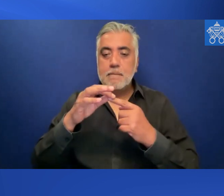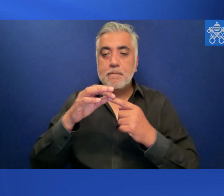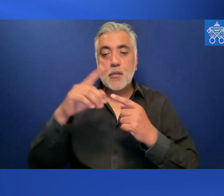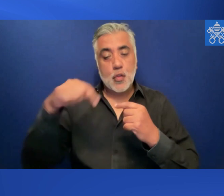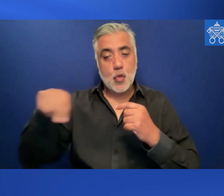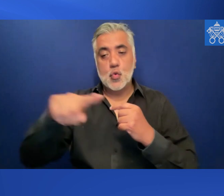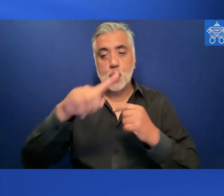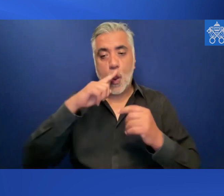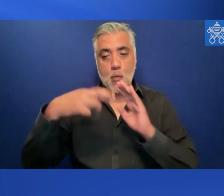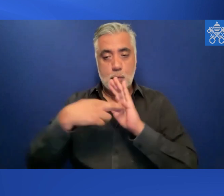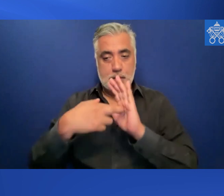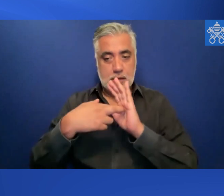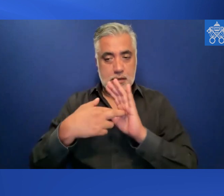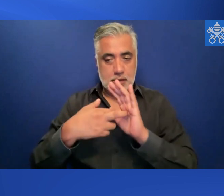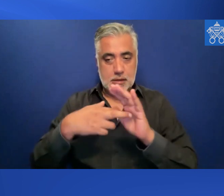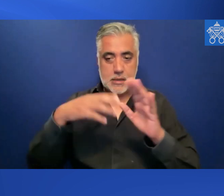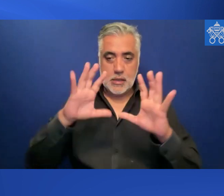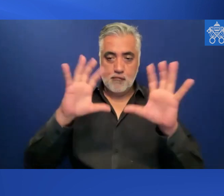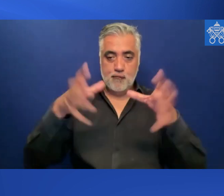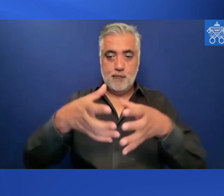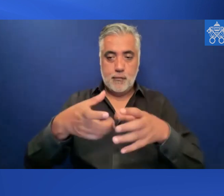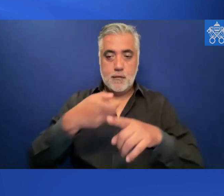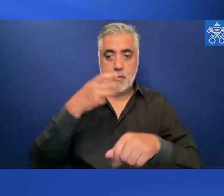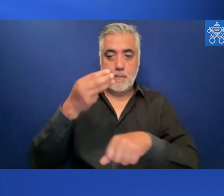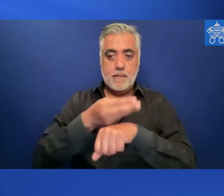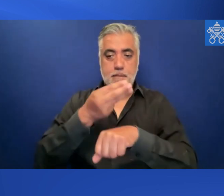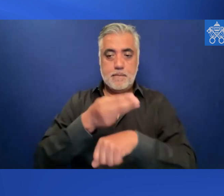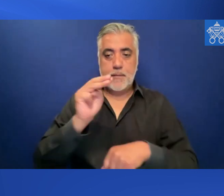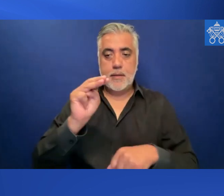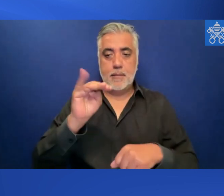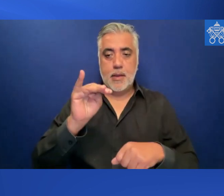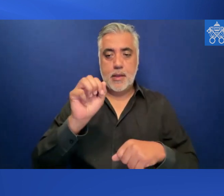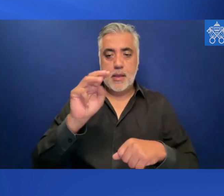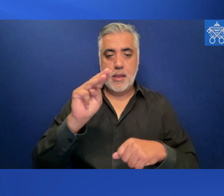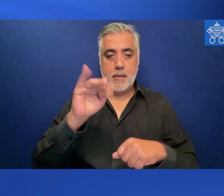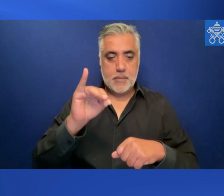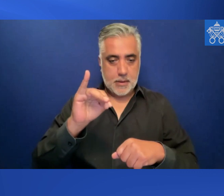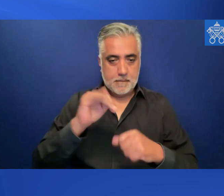especially those who are representing some parishes of Miami.